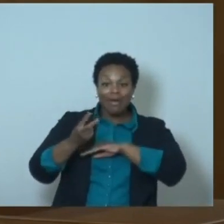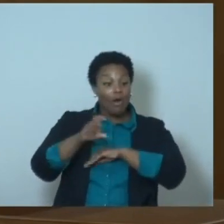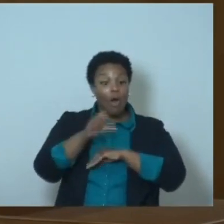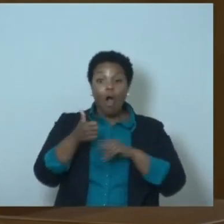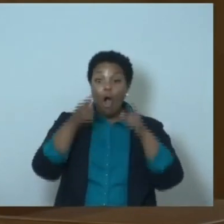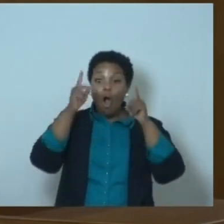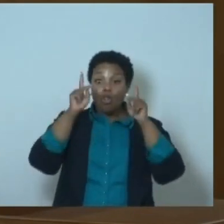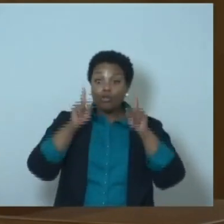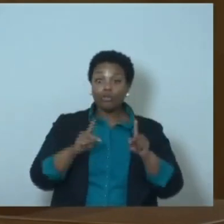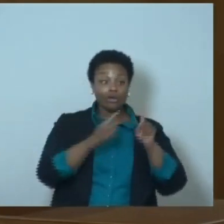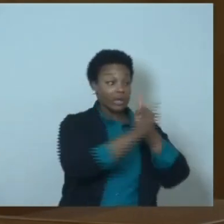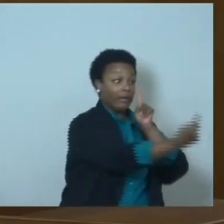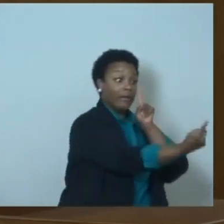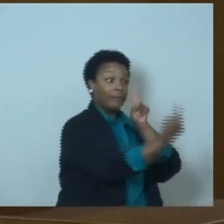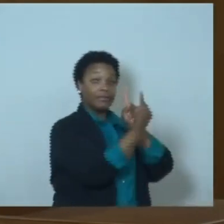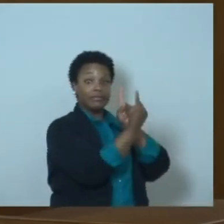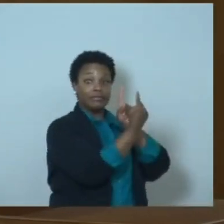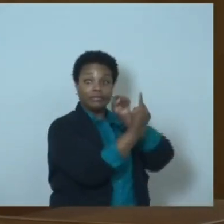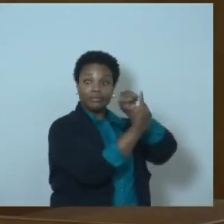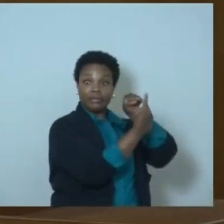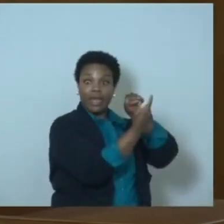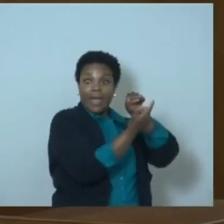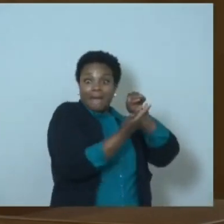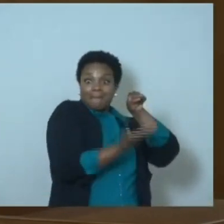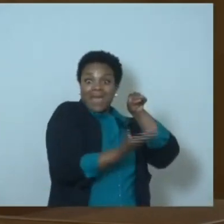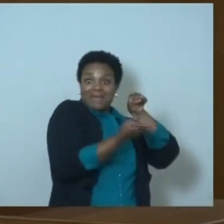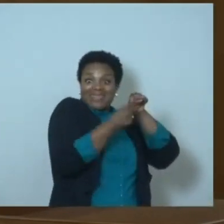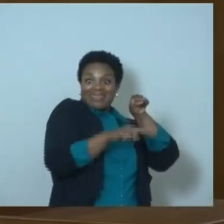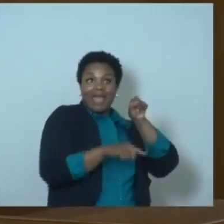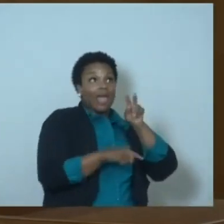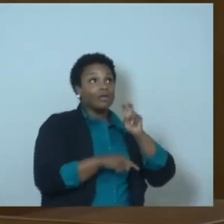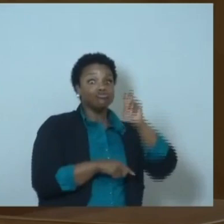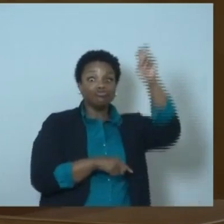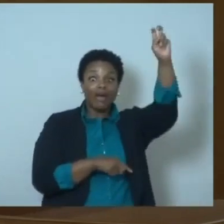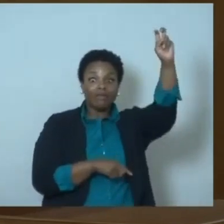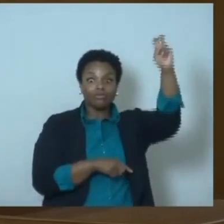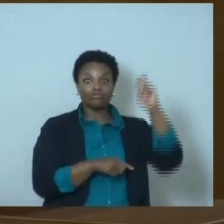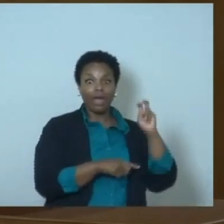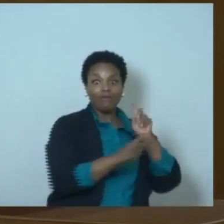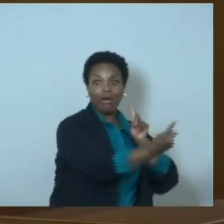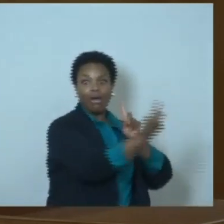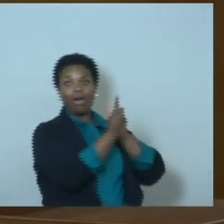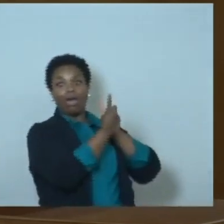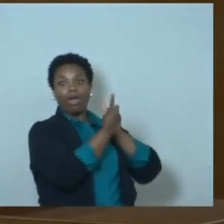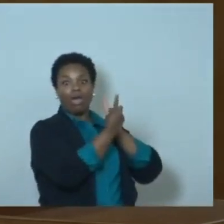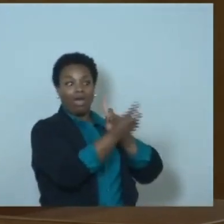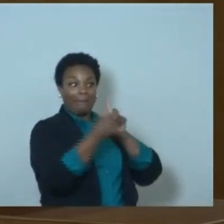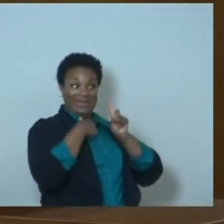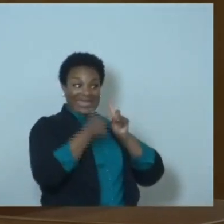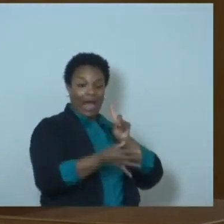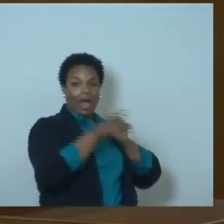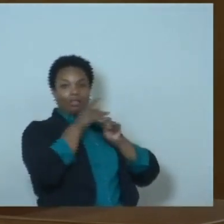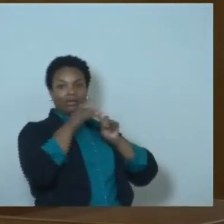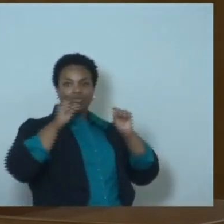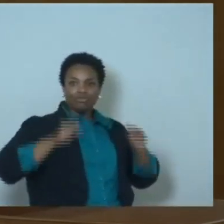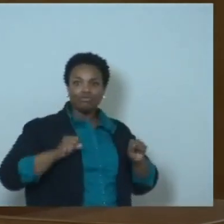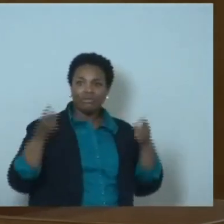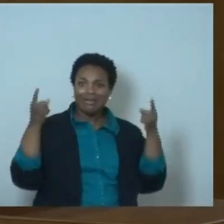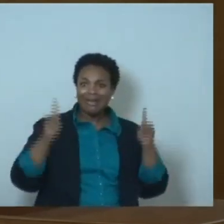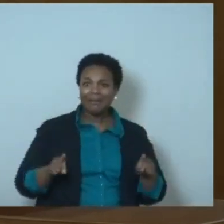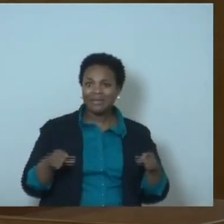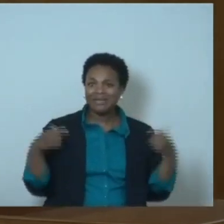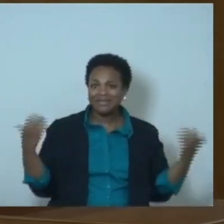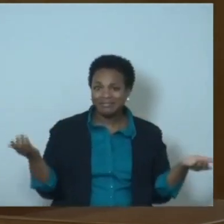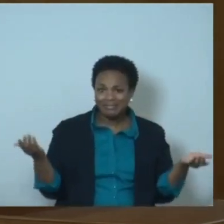street have or not. And so unless we all agreed to sign an affidavit that we weren't going to travel at all, the